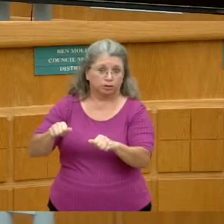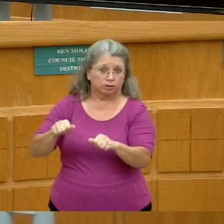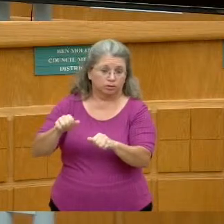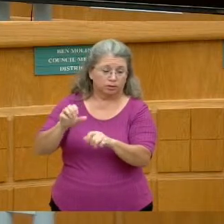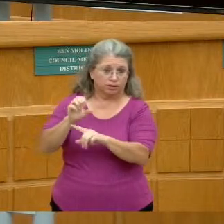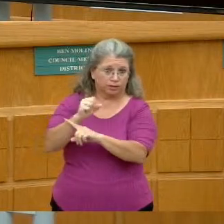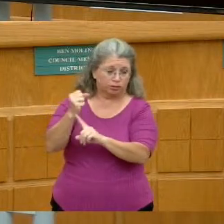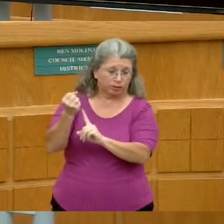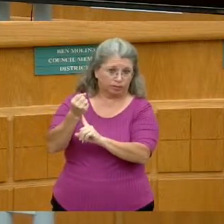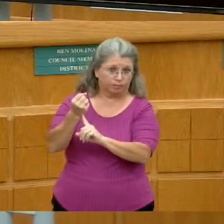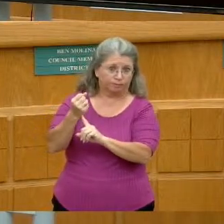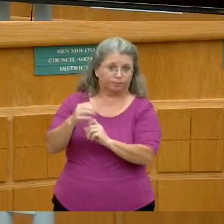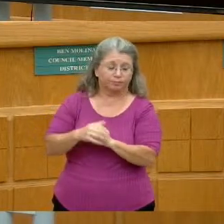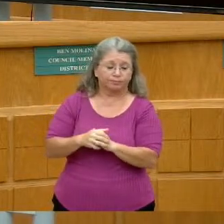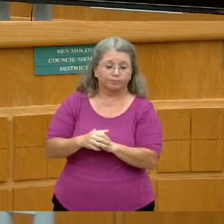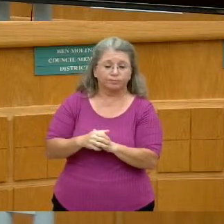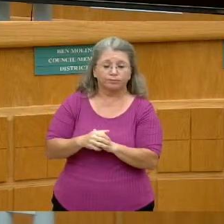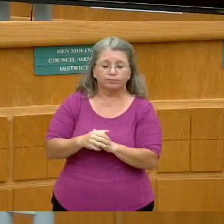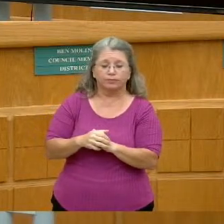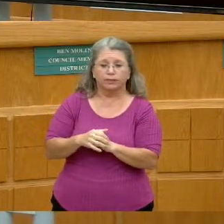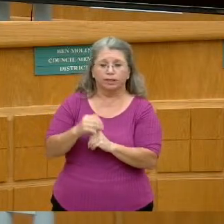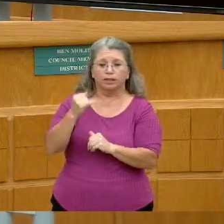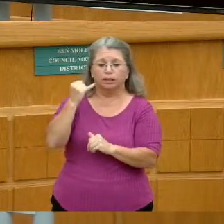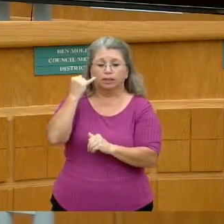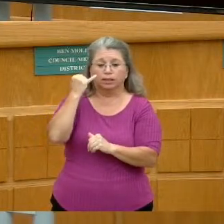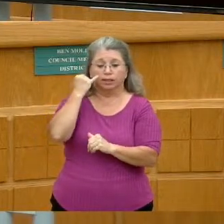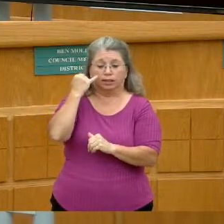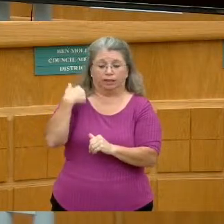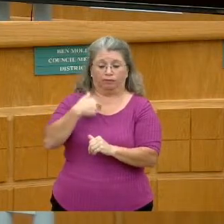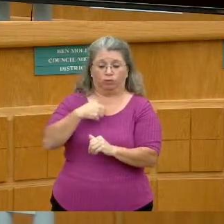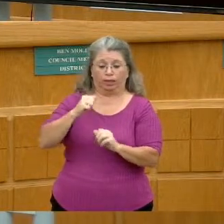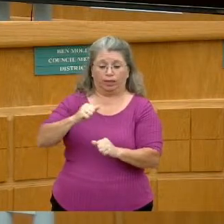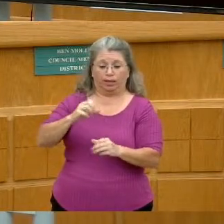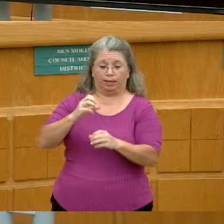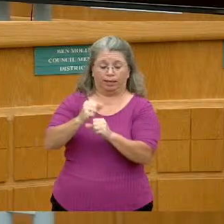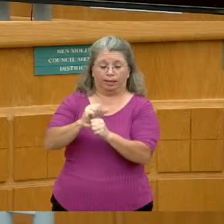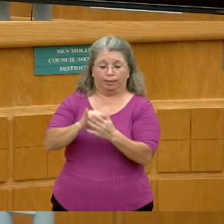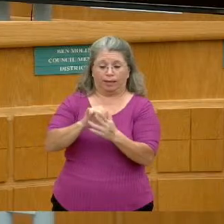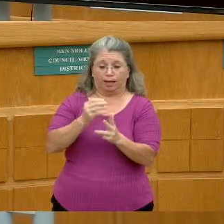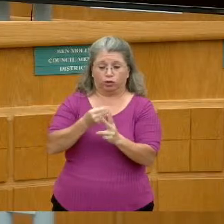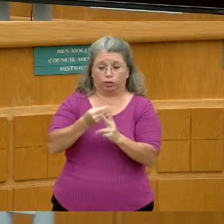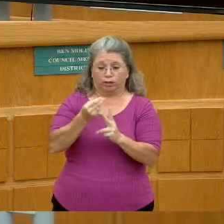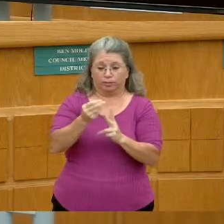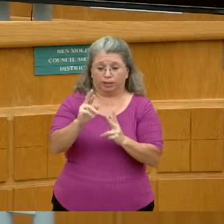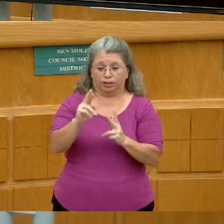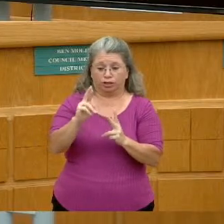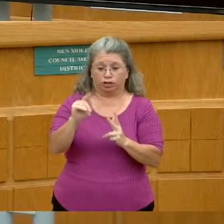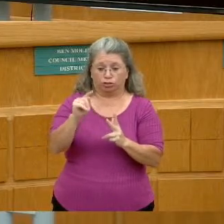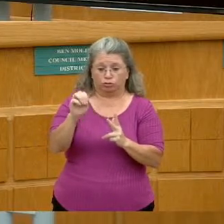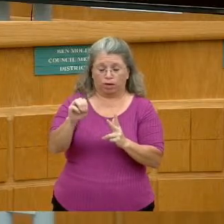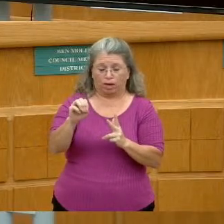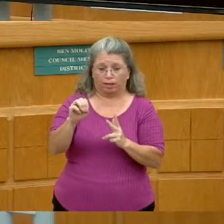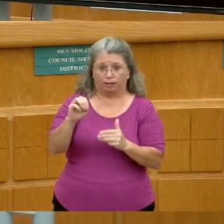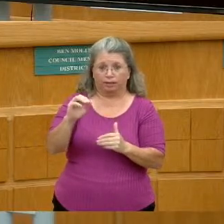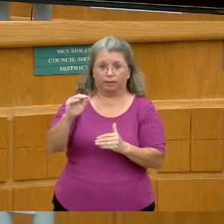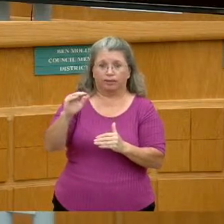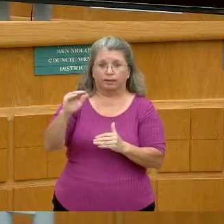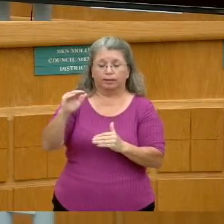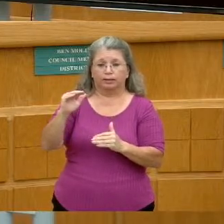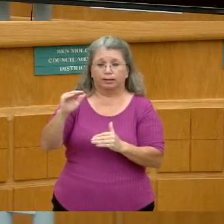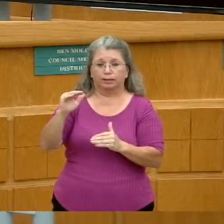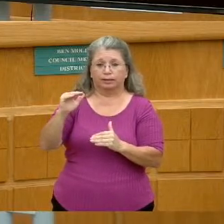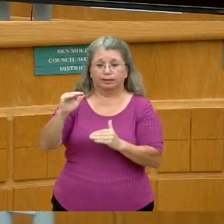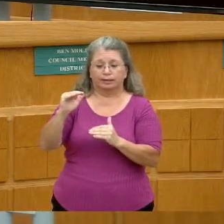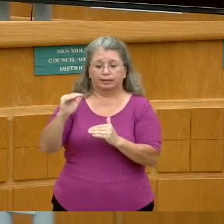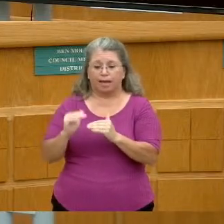facing, where we're able to reduce the transmission rate from Thursday to Friday last week